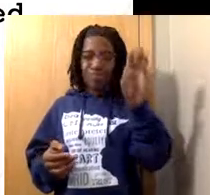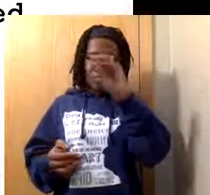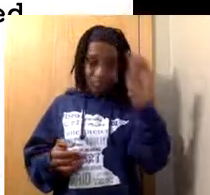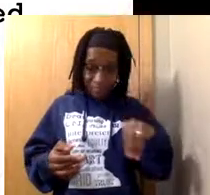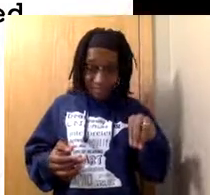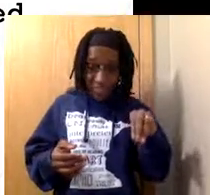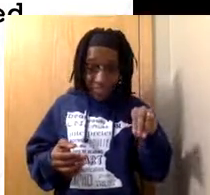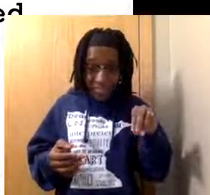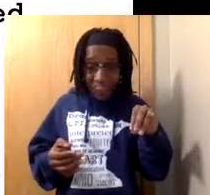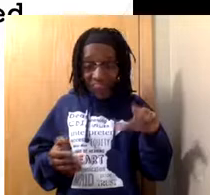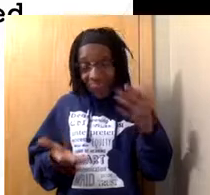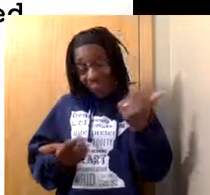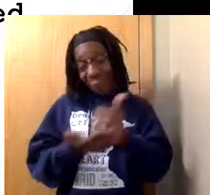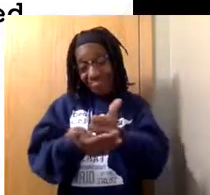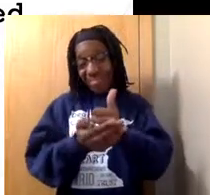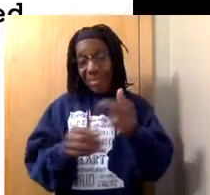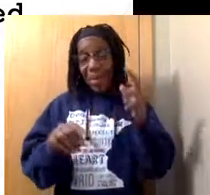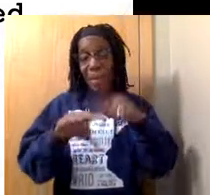be.